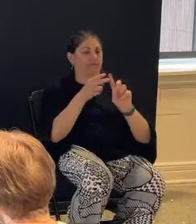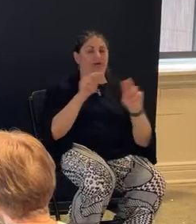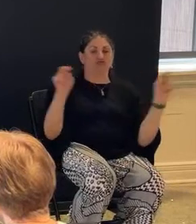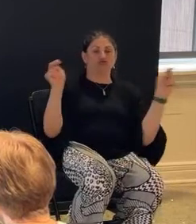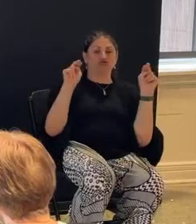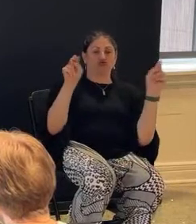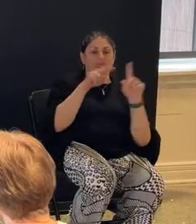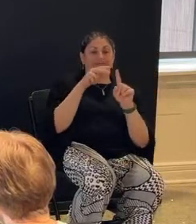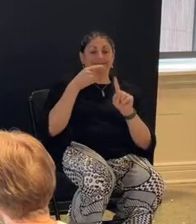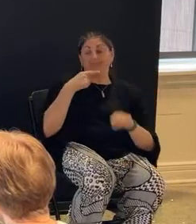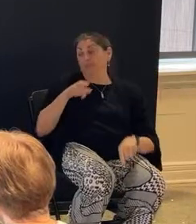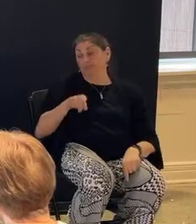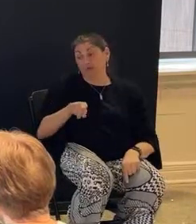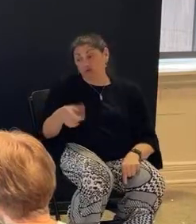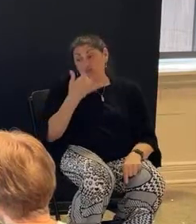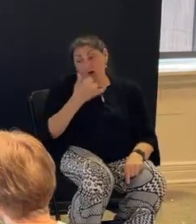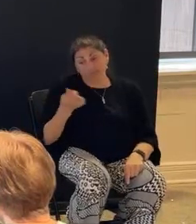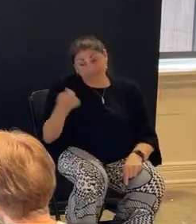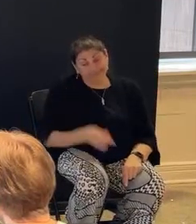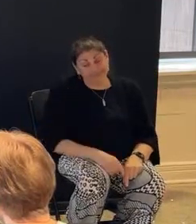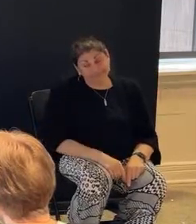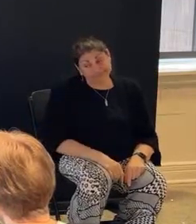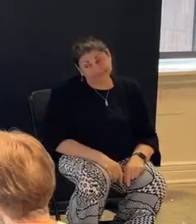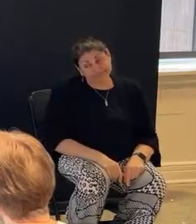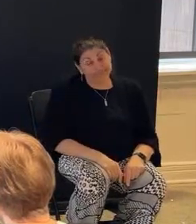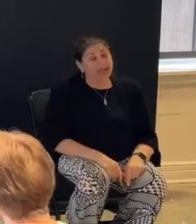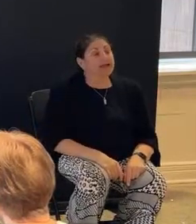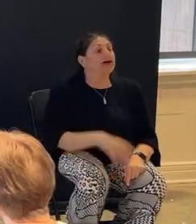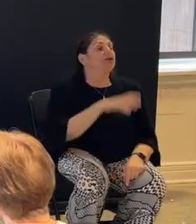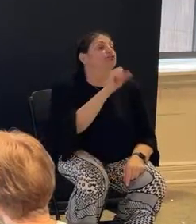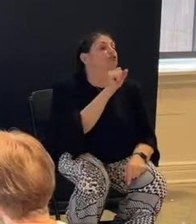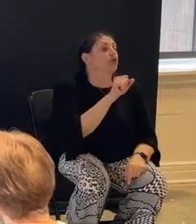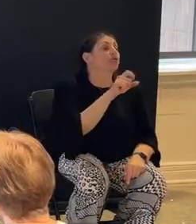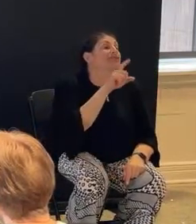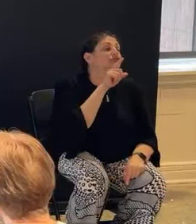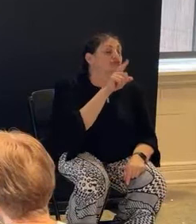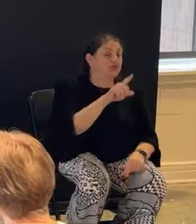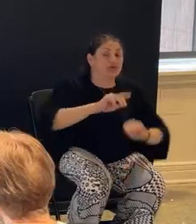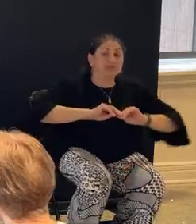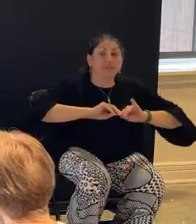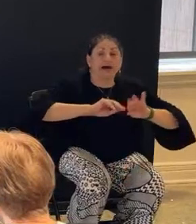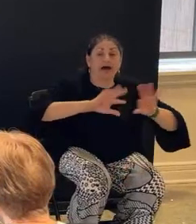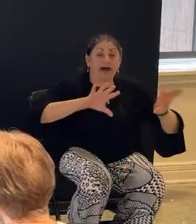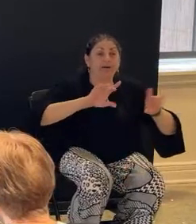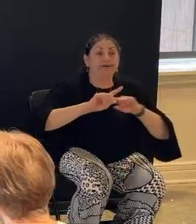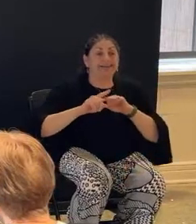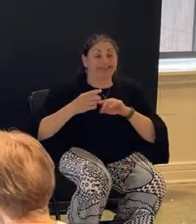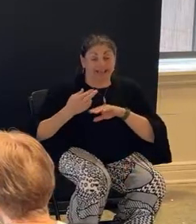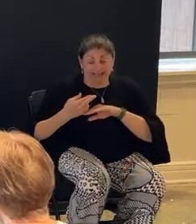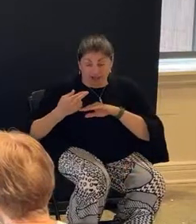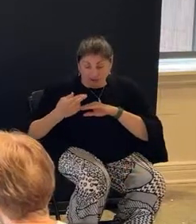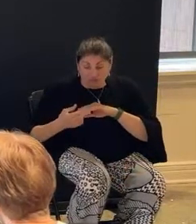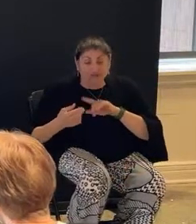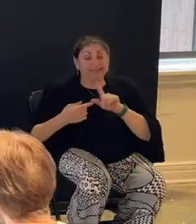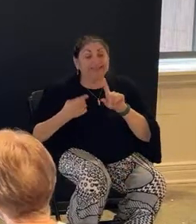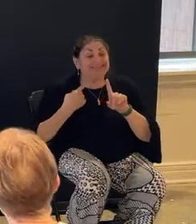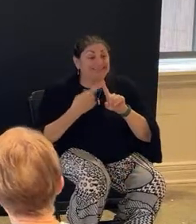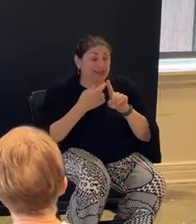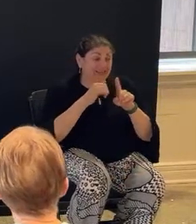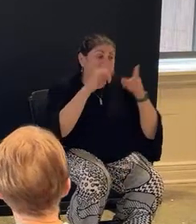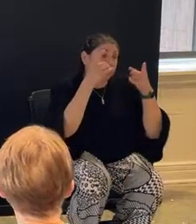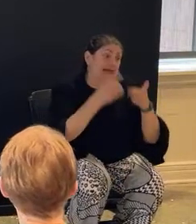you're wrong. So, I mean, eventually the truth comes out, but the consequences until it does can